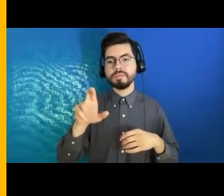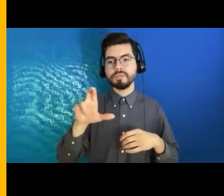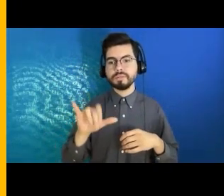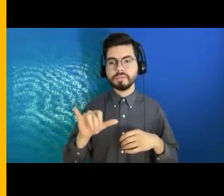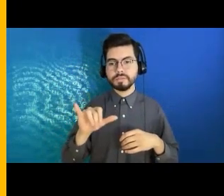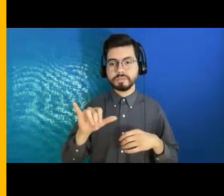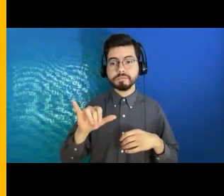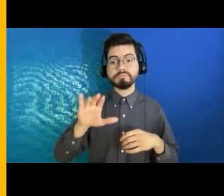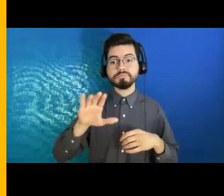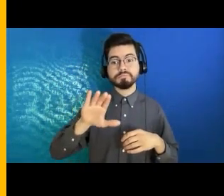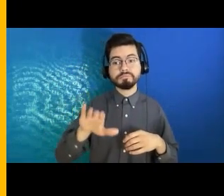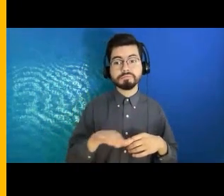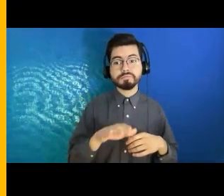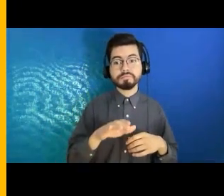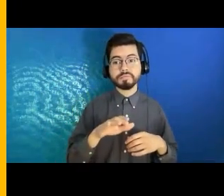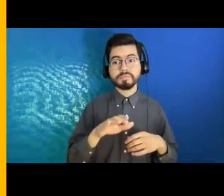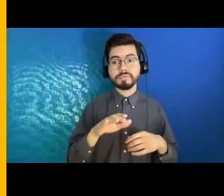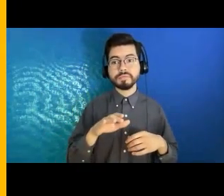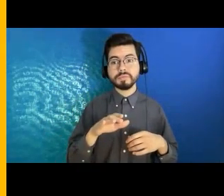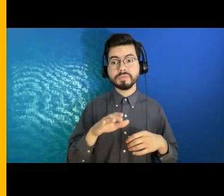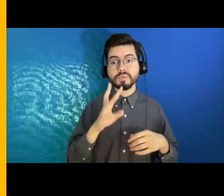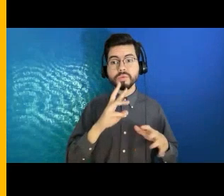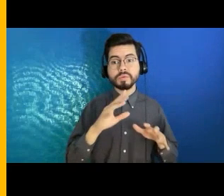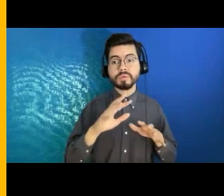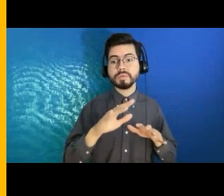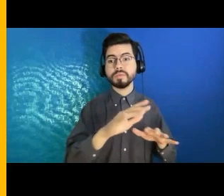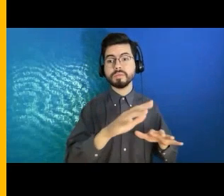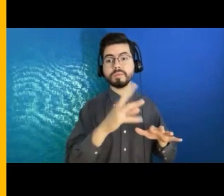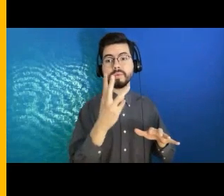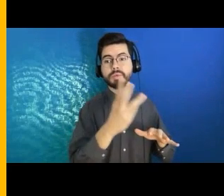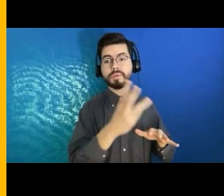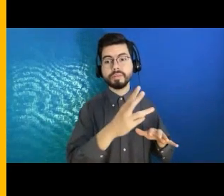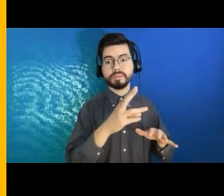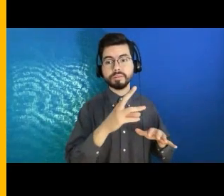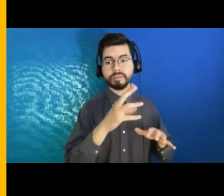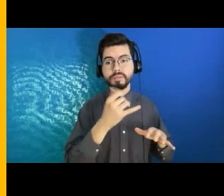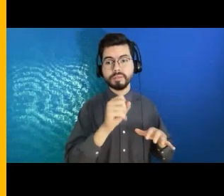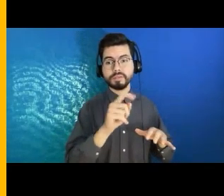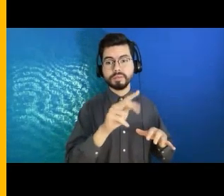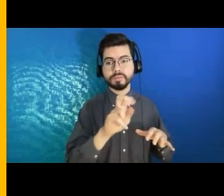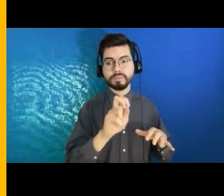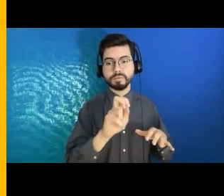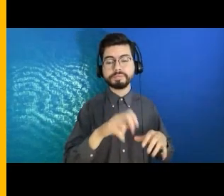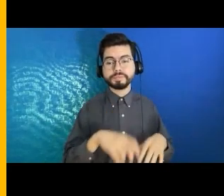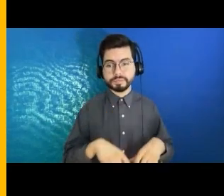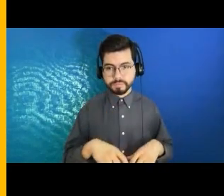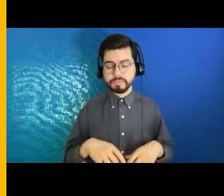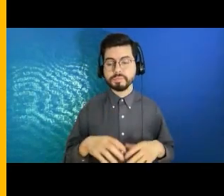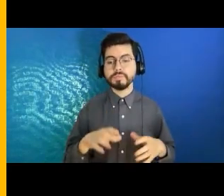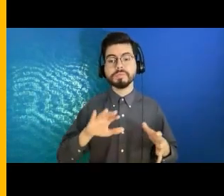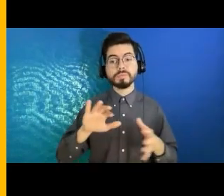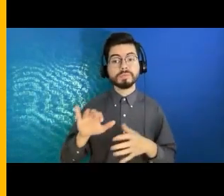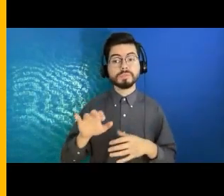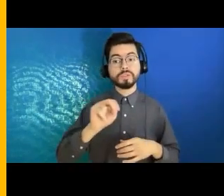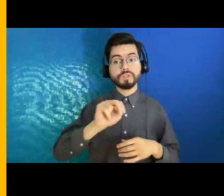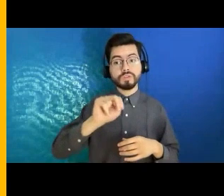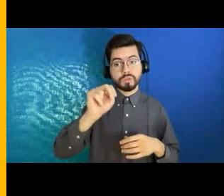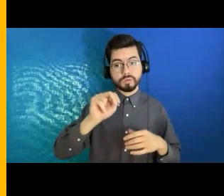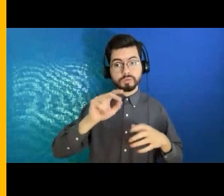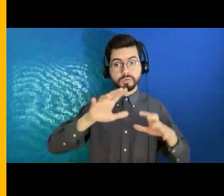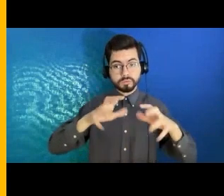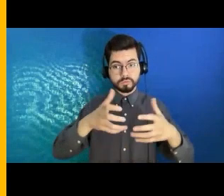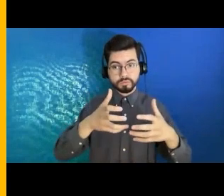Fire Hole and follow the rivers out to West Yellowstone. On the northern herd, the animals are kind of in the Lamar Valley or